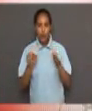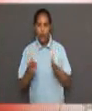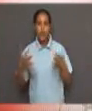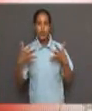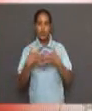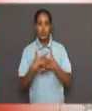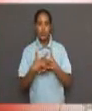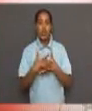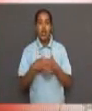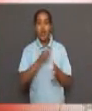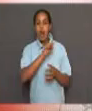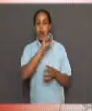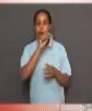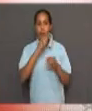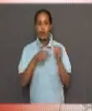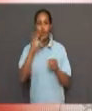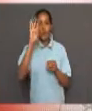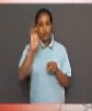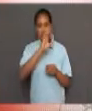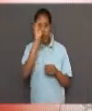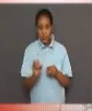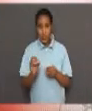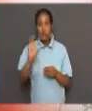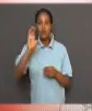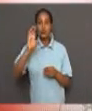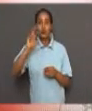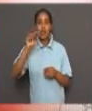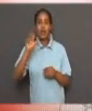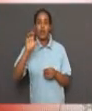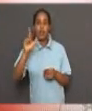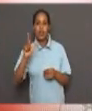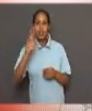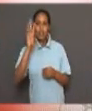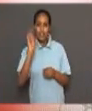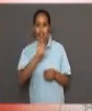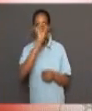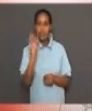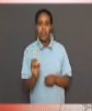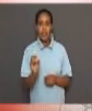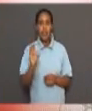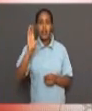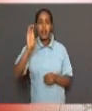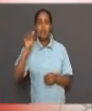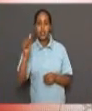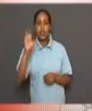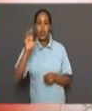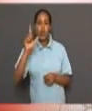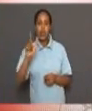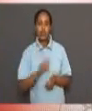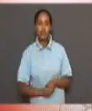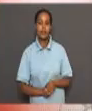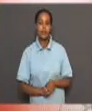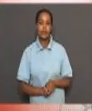mixture of about 40% sodium chloride and 60% calcium